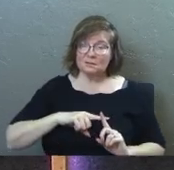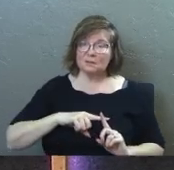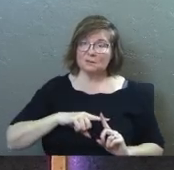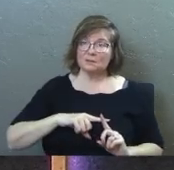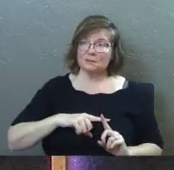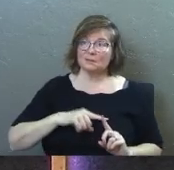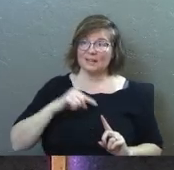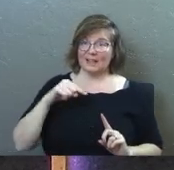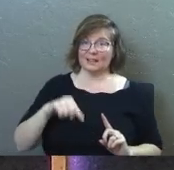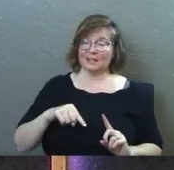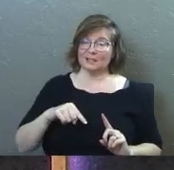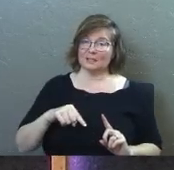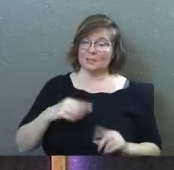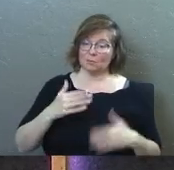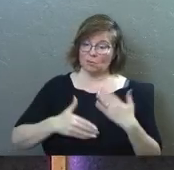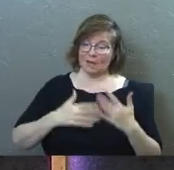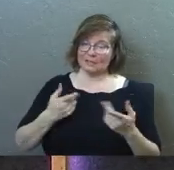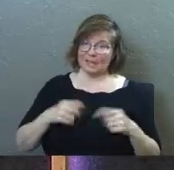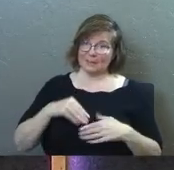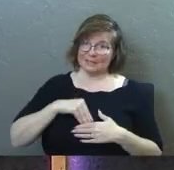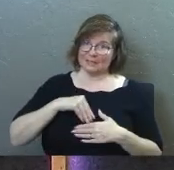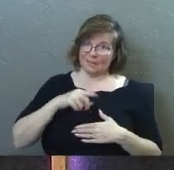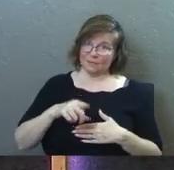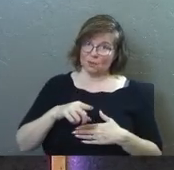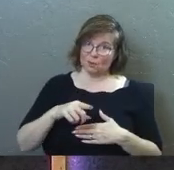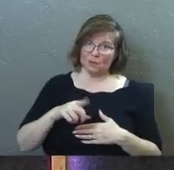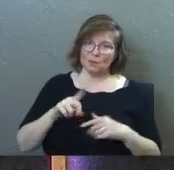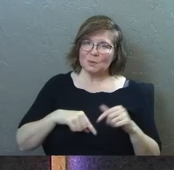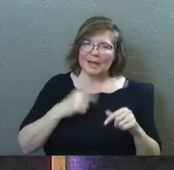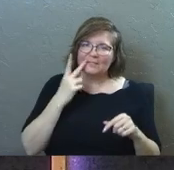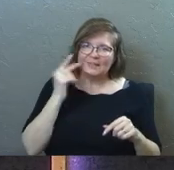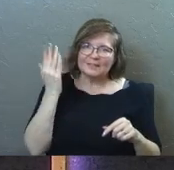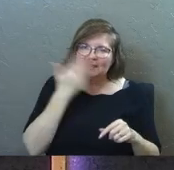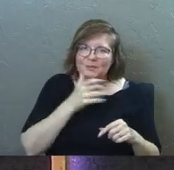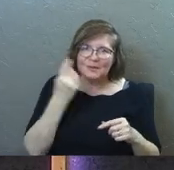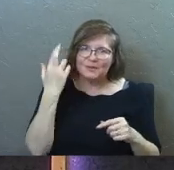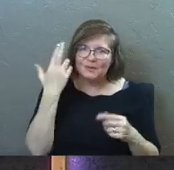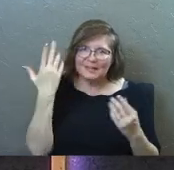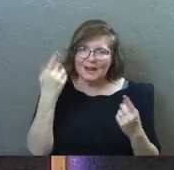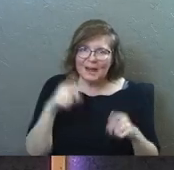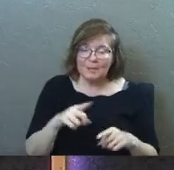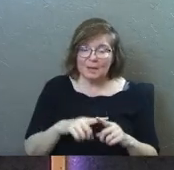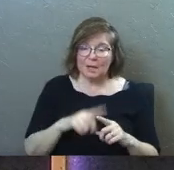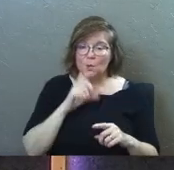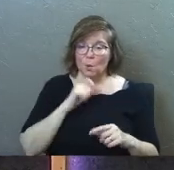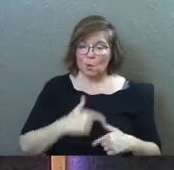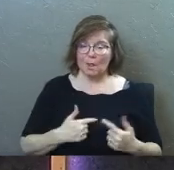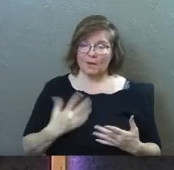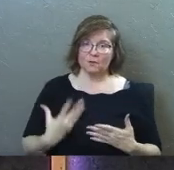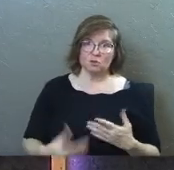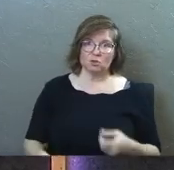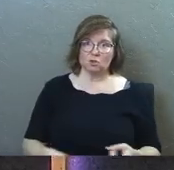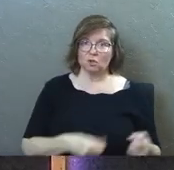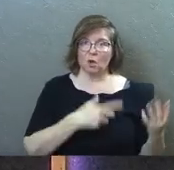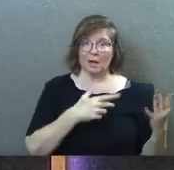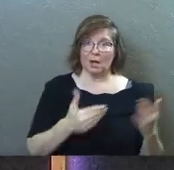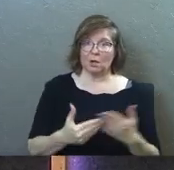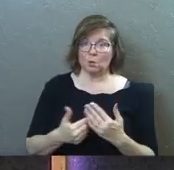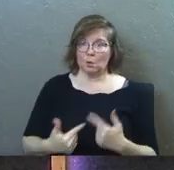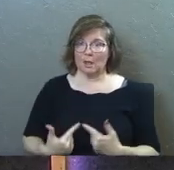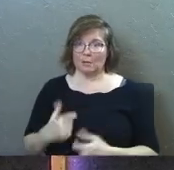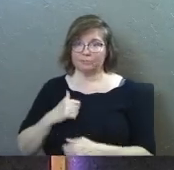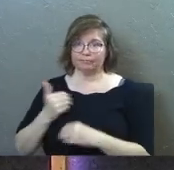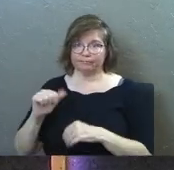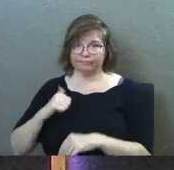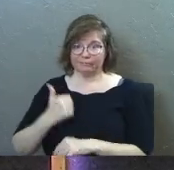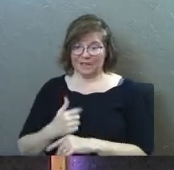this incredible process happens inside of you and it's invisible. You don't even know it happened. Your old life is gone and your new life has come. If I